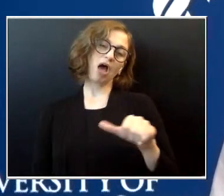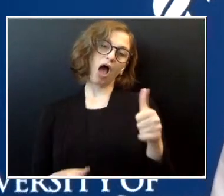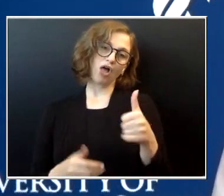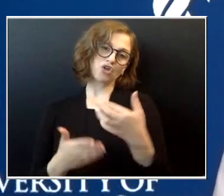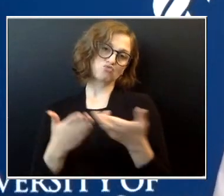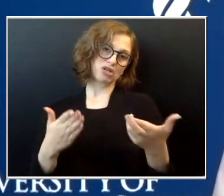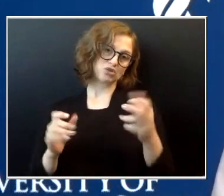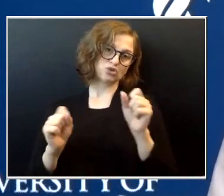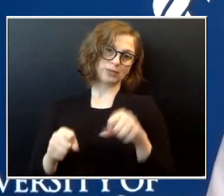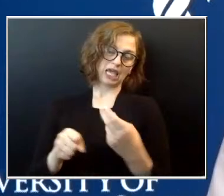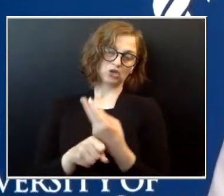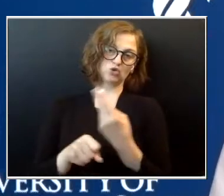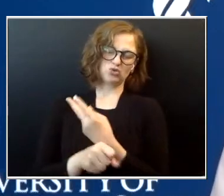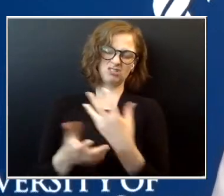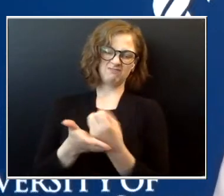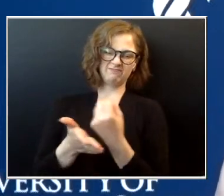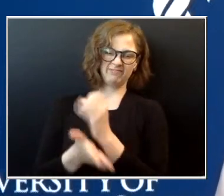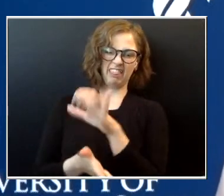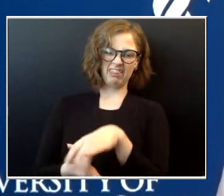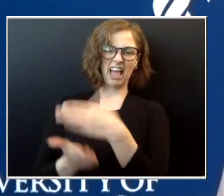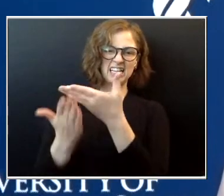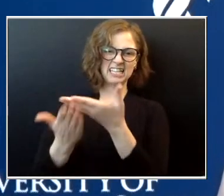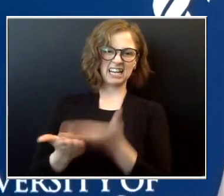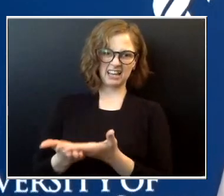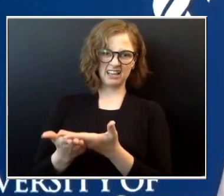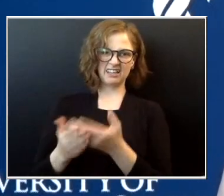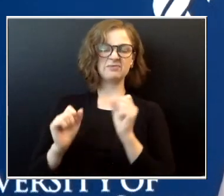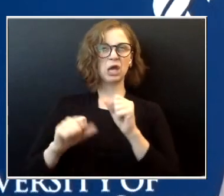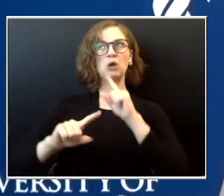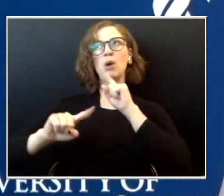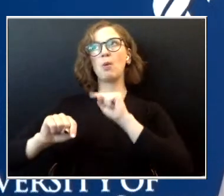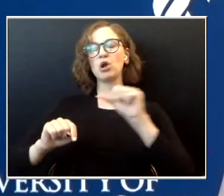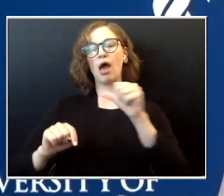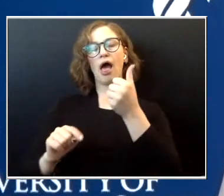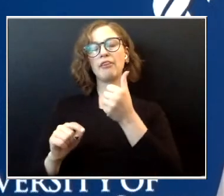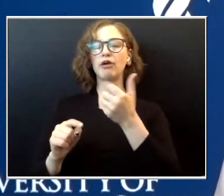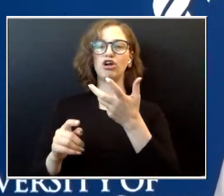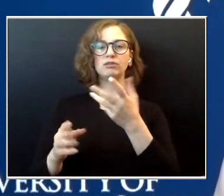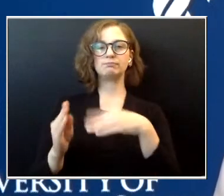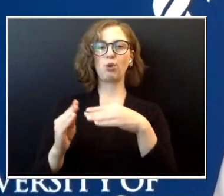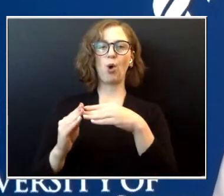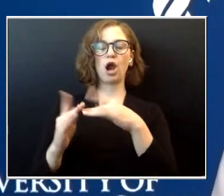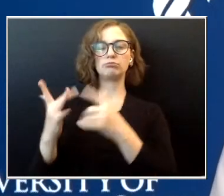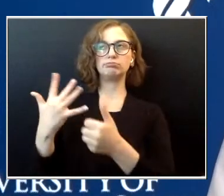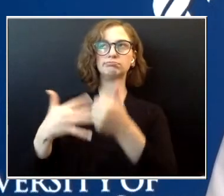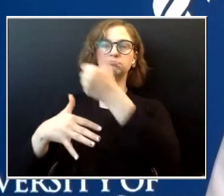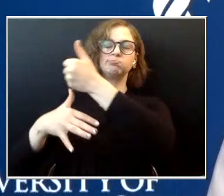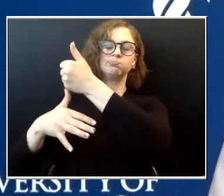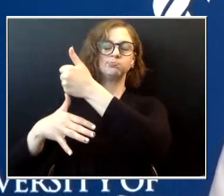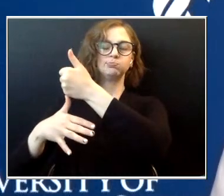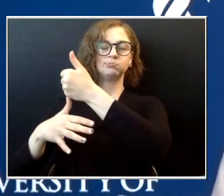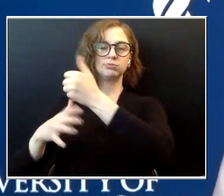collecting that data and reporting to other more prioritized